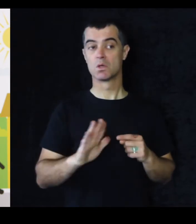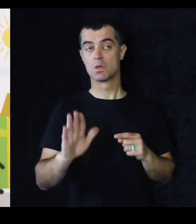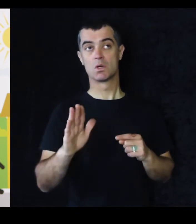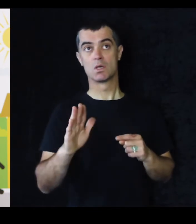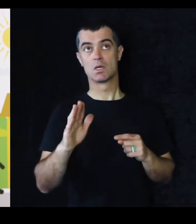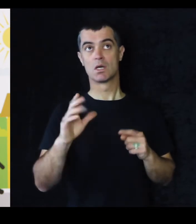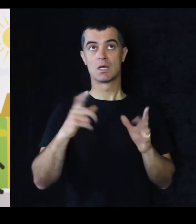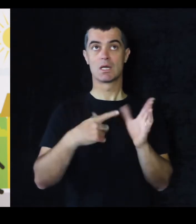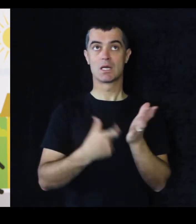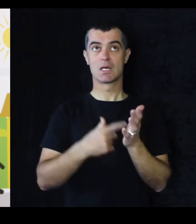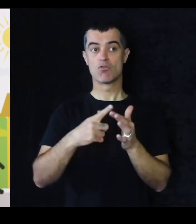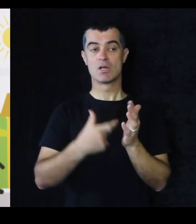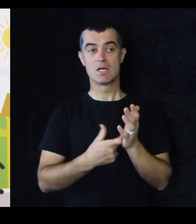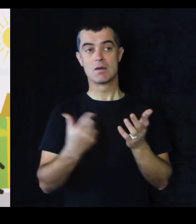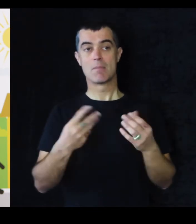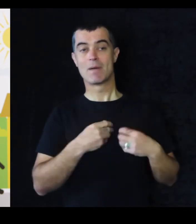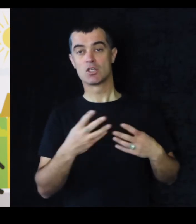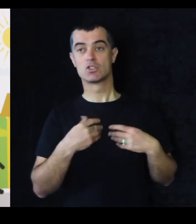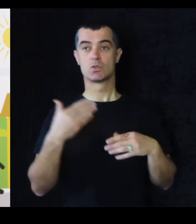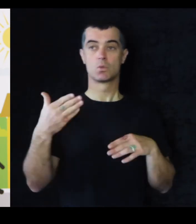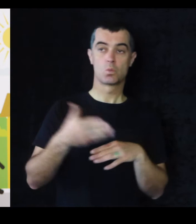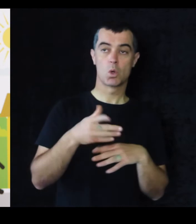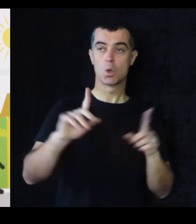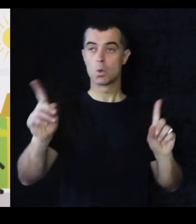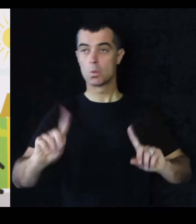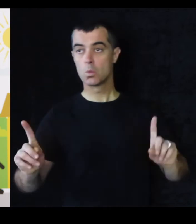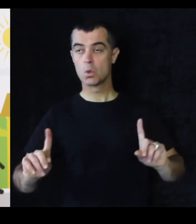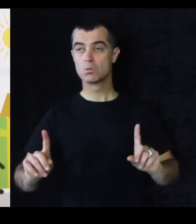future career and passions and occupations, and